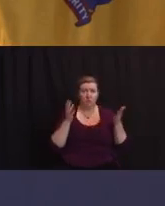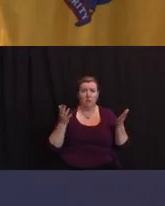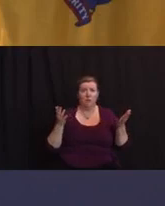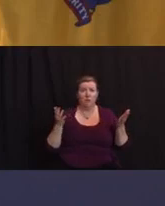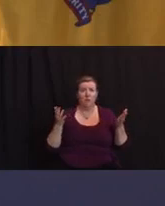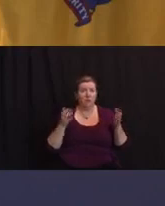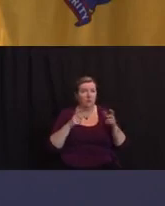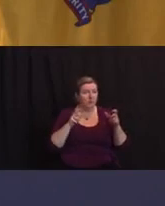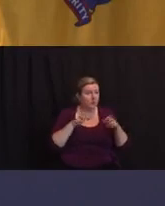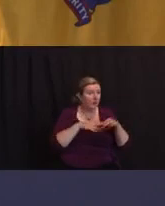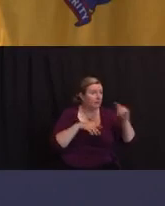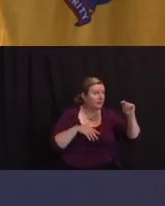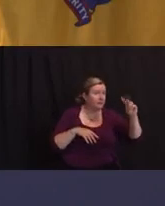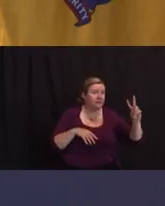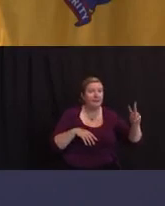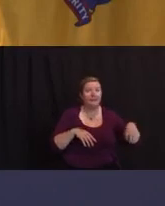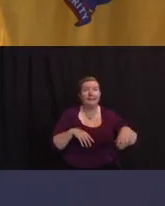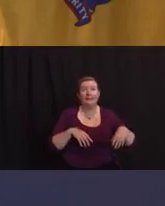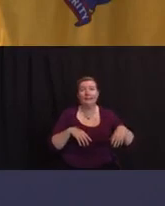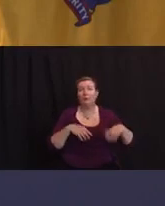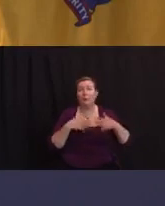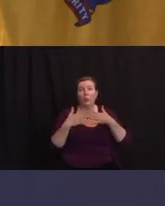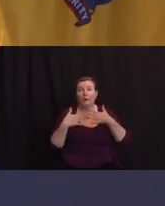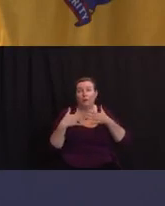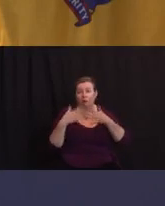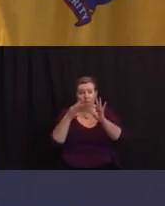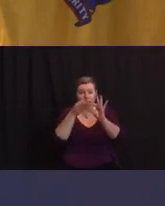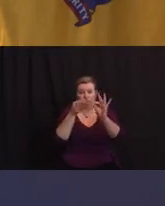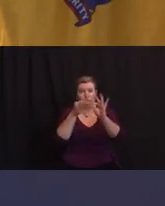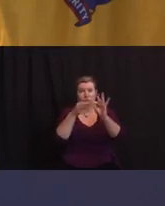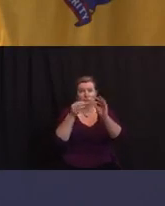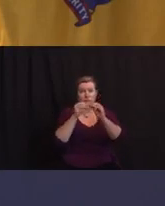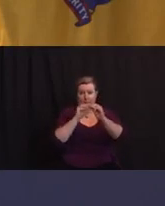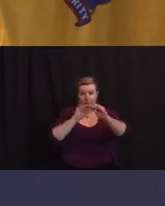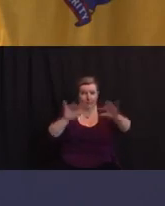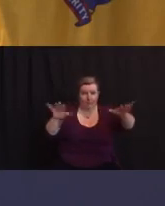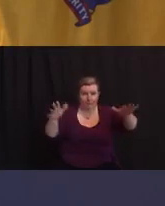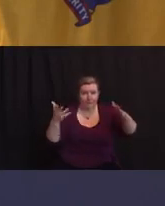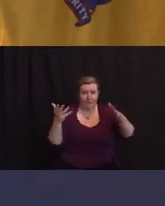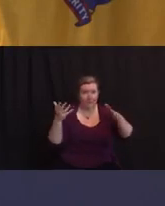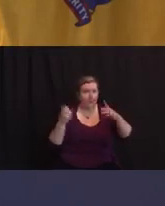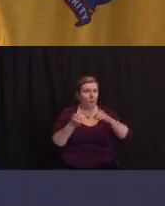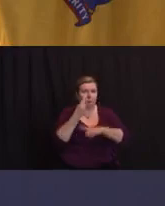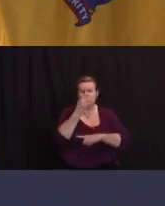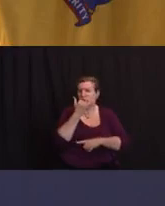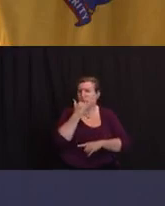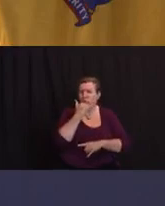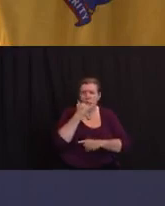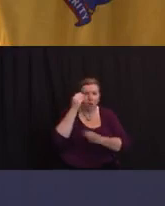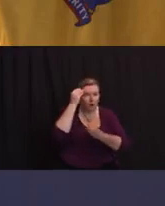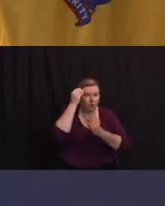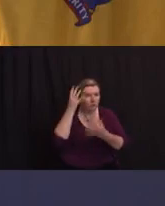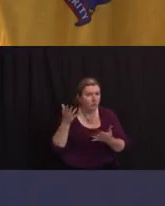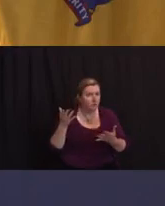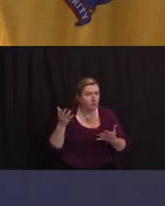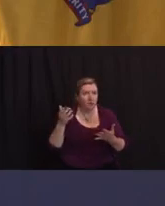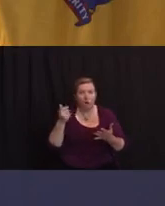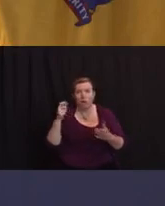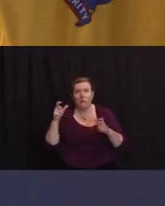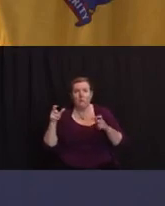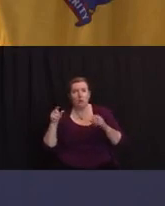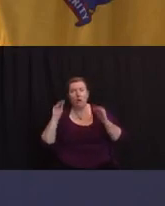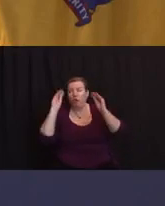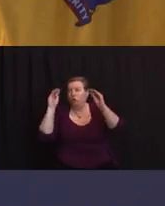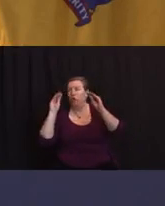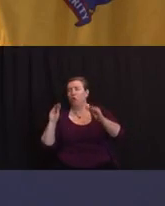television. If they are speaking, if they're either allowing information which is absolutely false and at odds with the